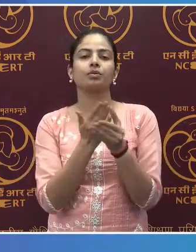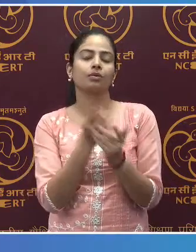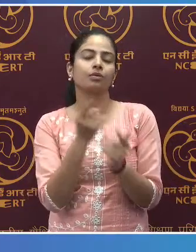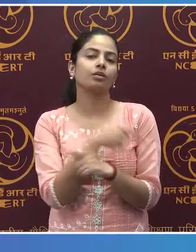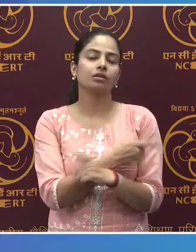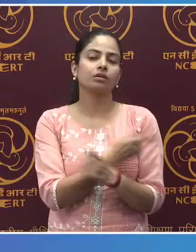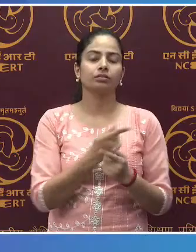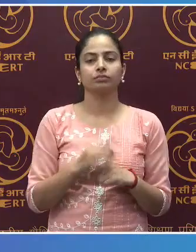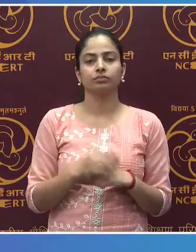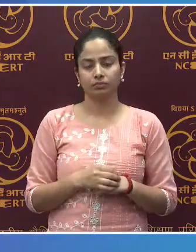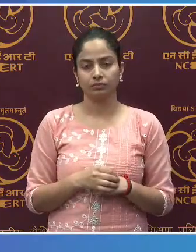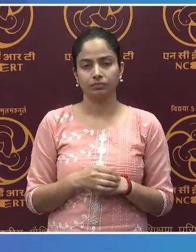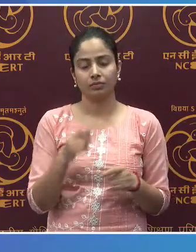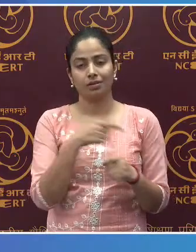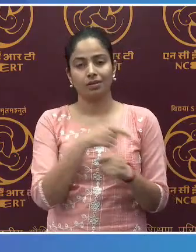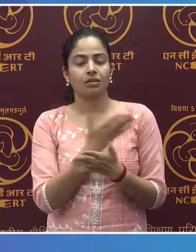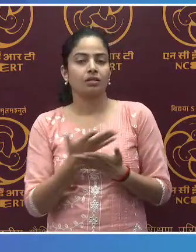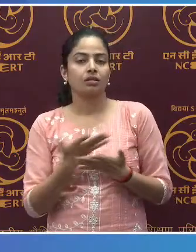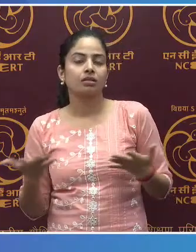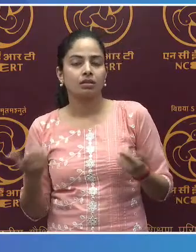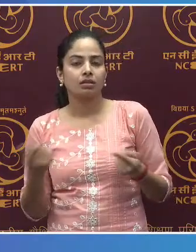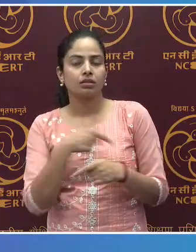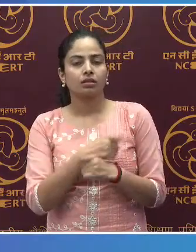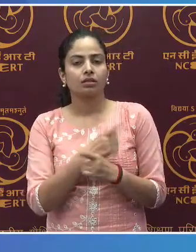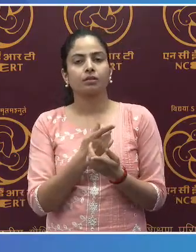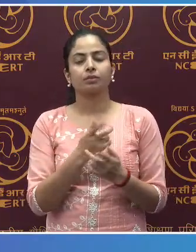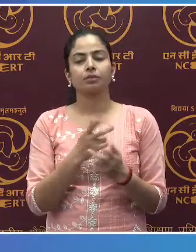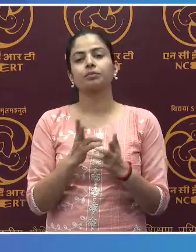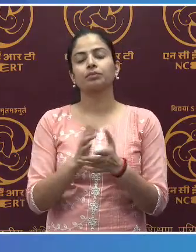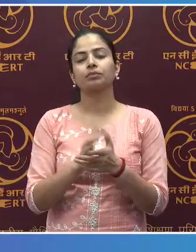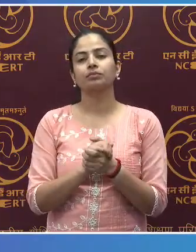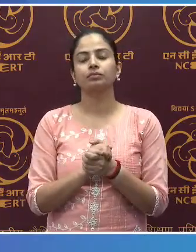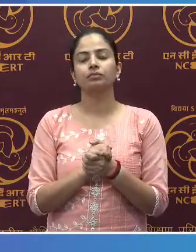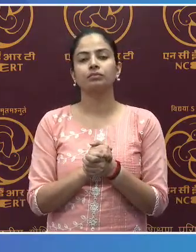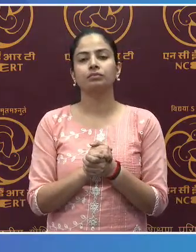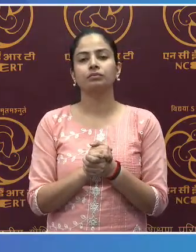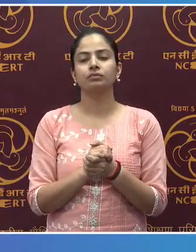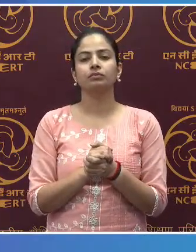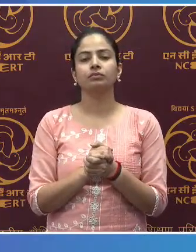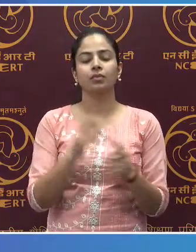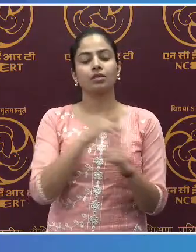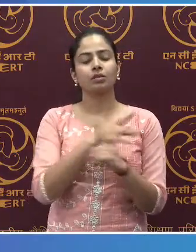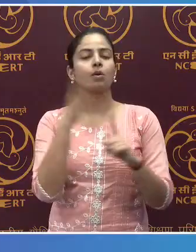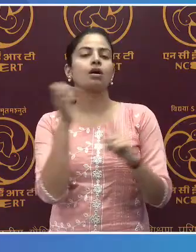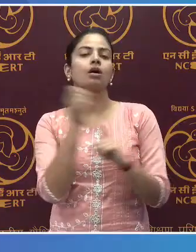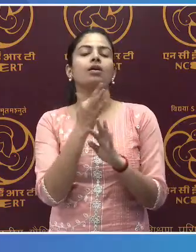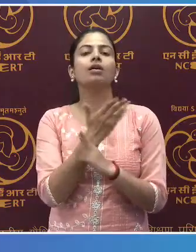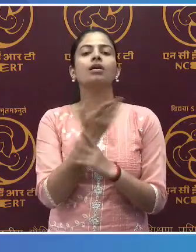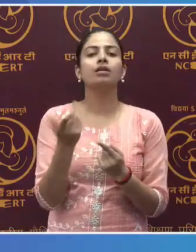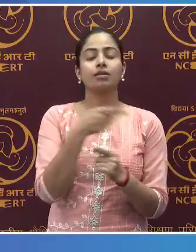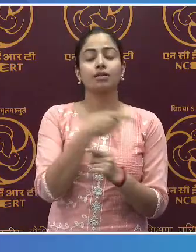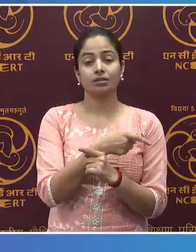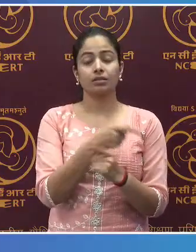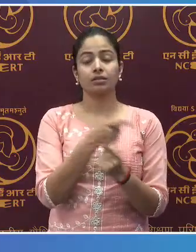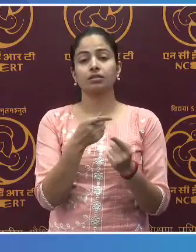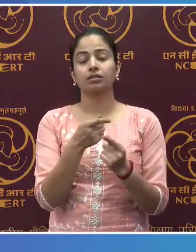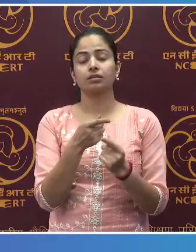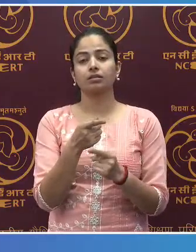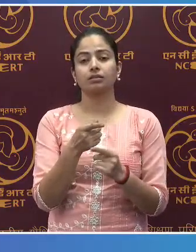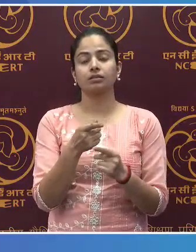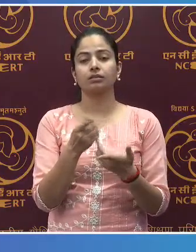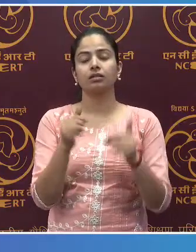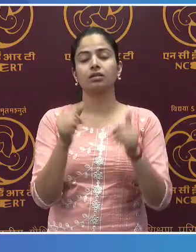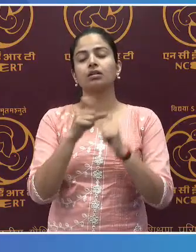things that has been formulated in the education policy, how to achieve that thing. For achieving that thing, we have the